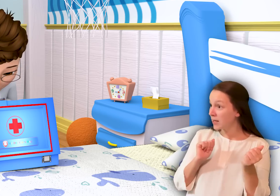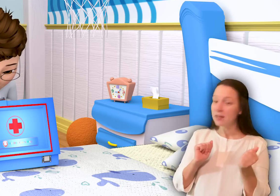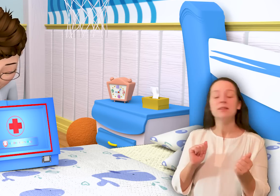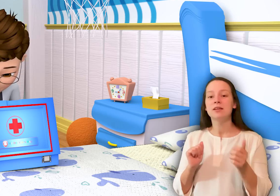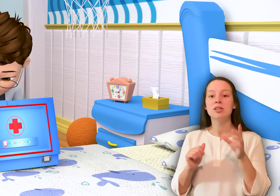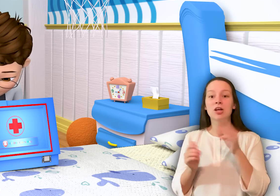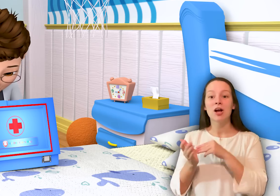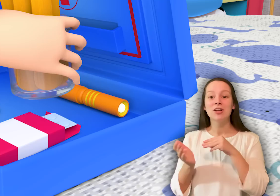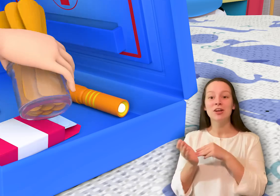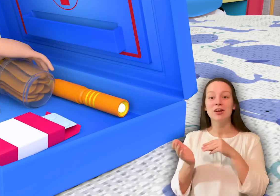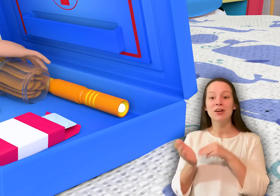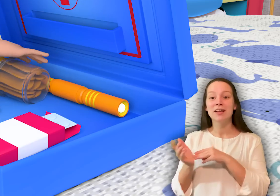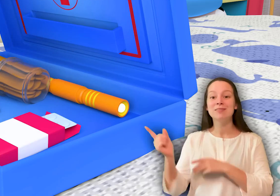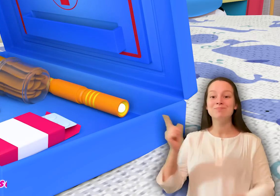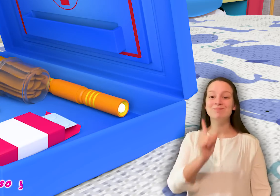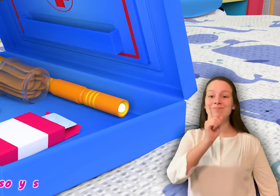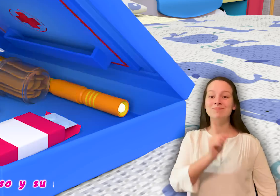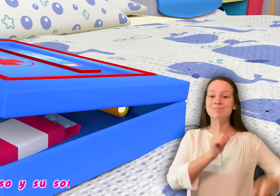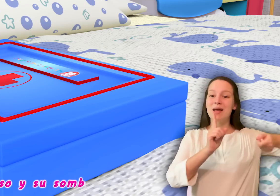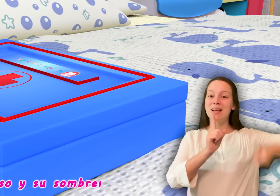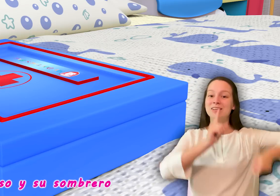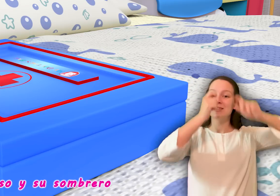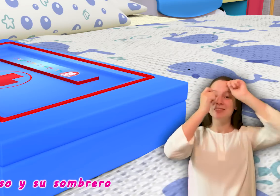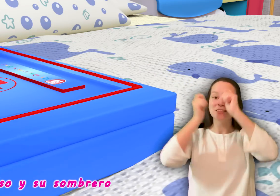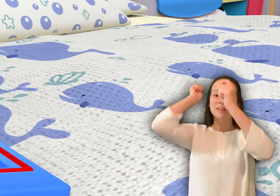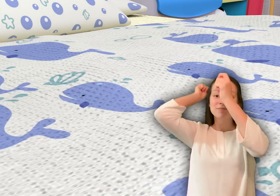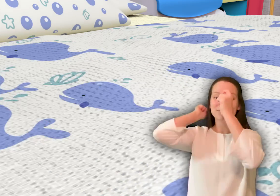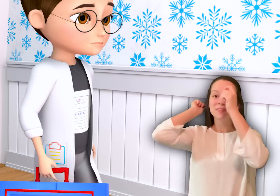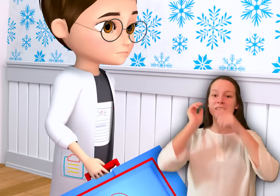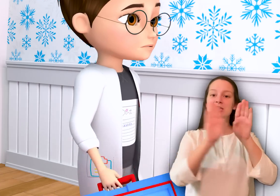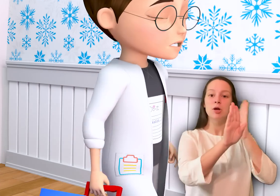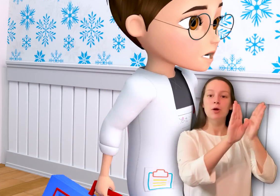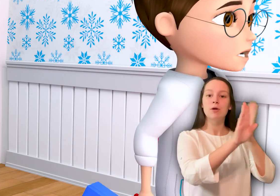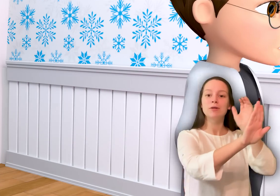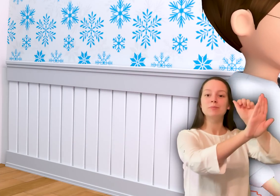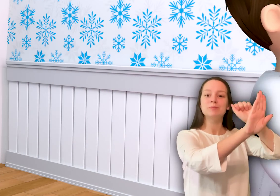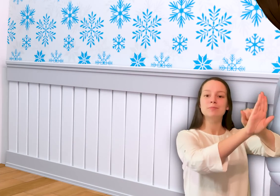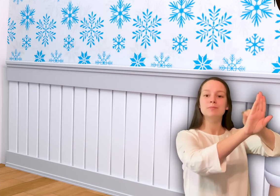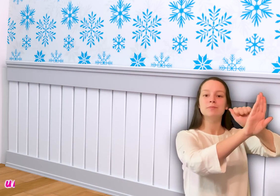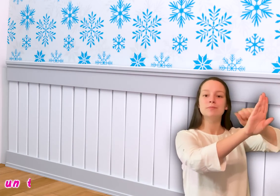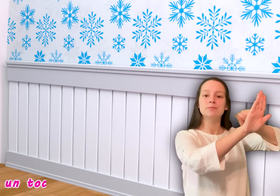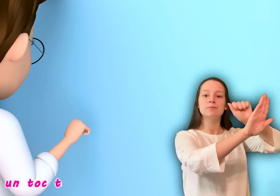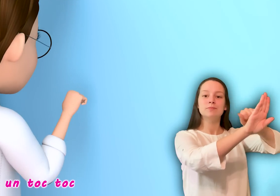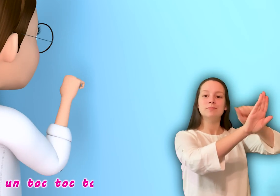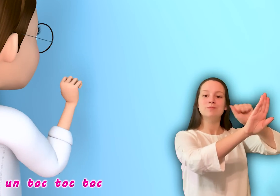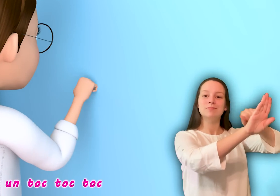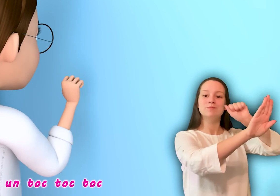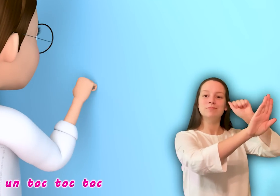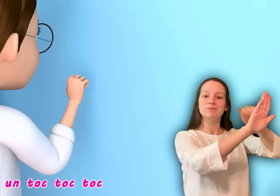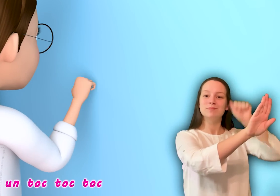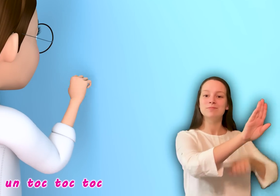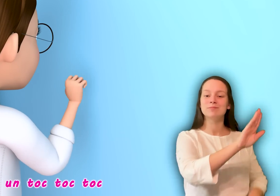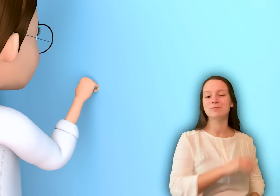quick quick the doctor came with his bag and his hat and he knocked on the door with a